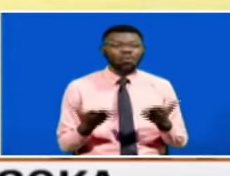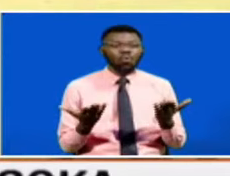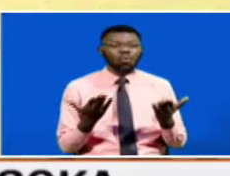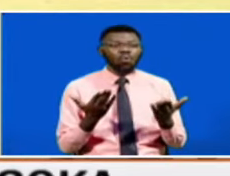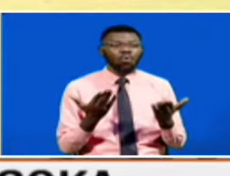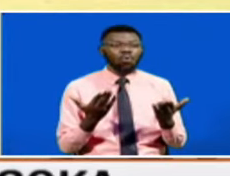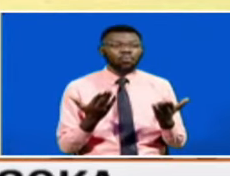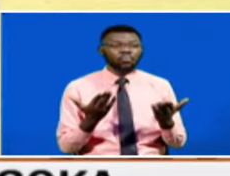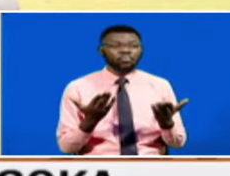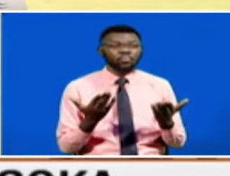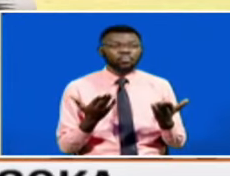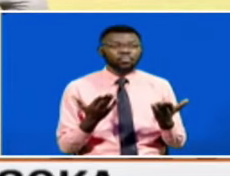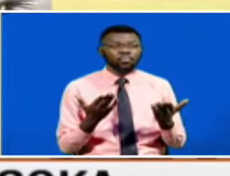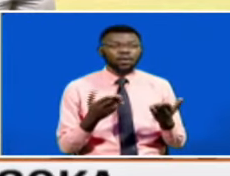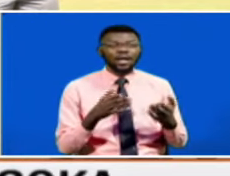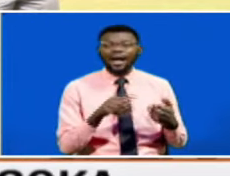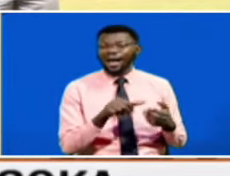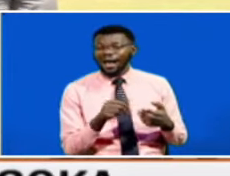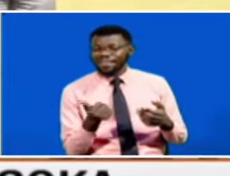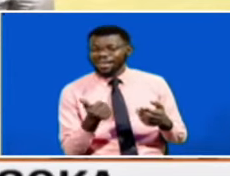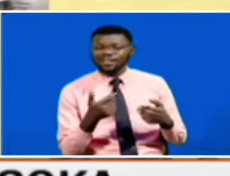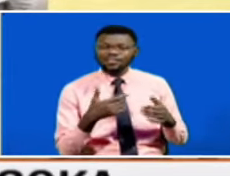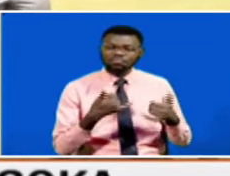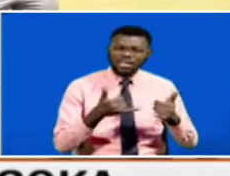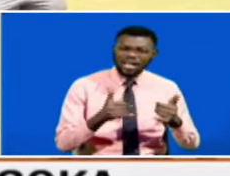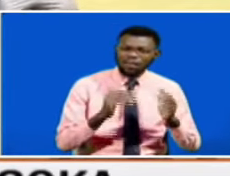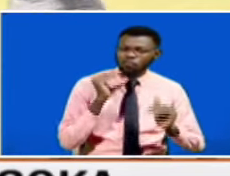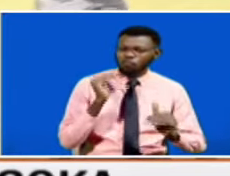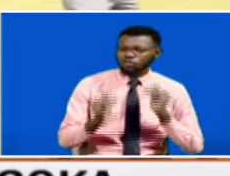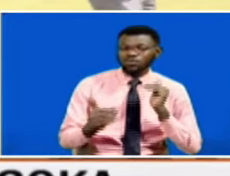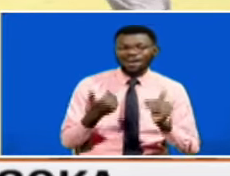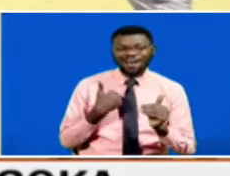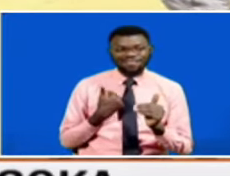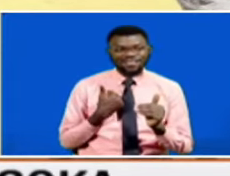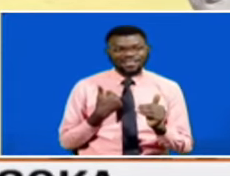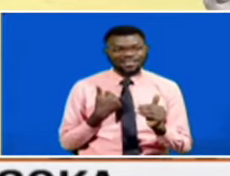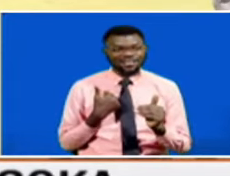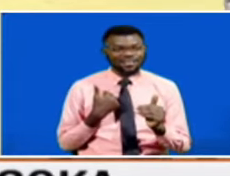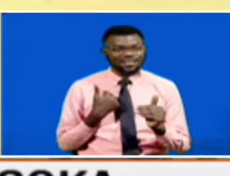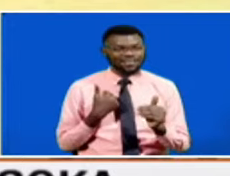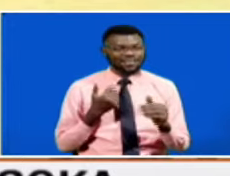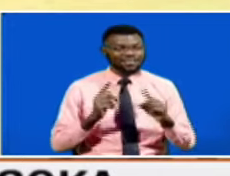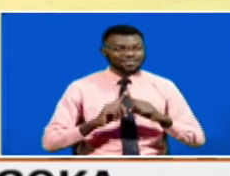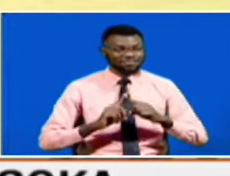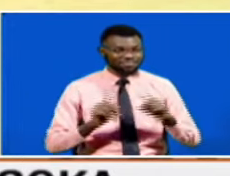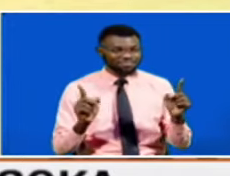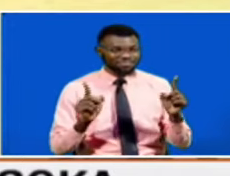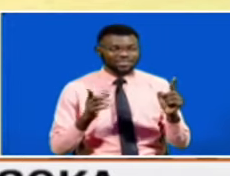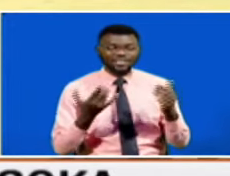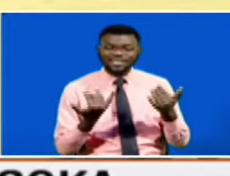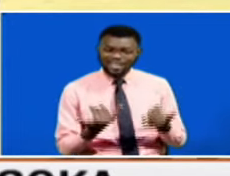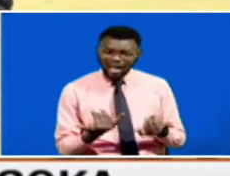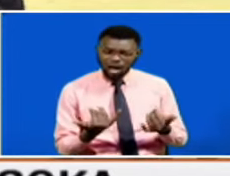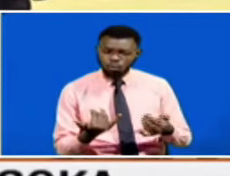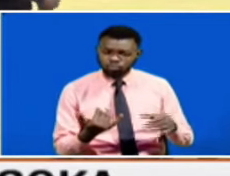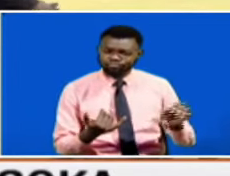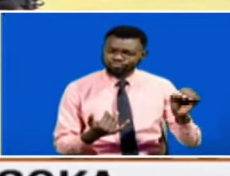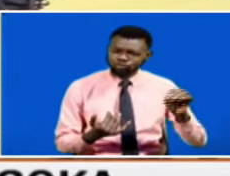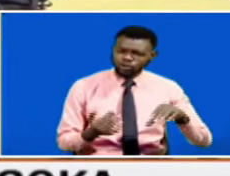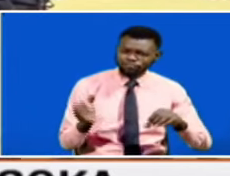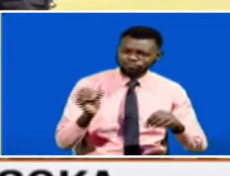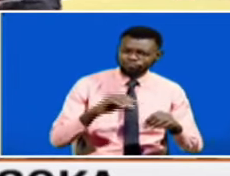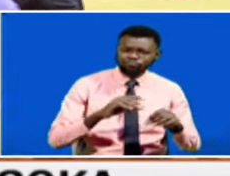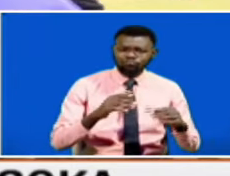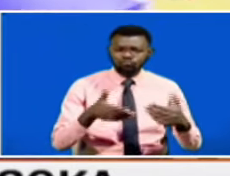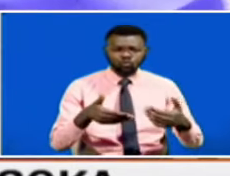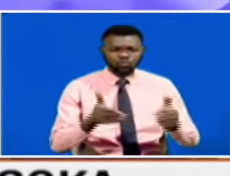The one young boy is actually playing professionally with one of the major league soccer clubs, but their impact and their contributions to our school community have